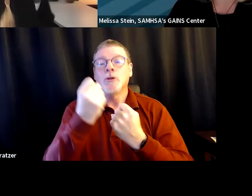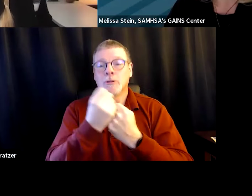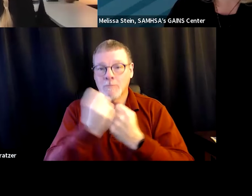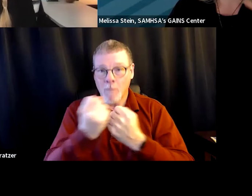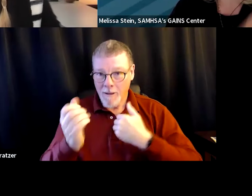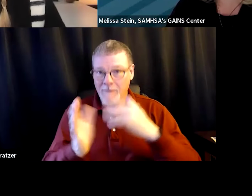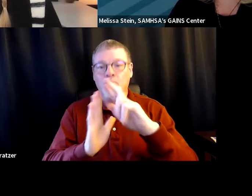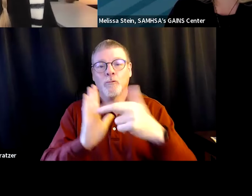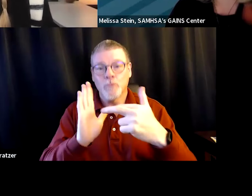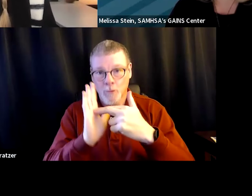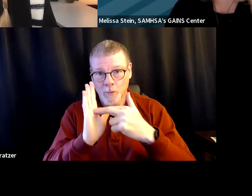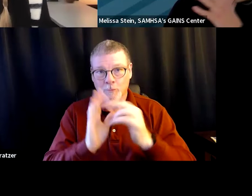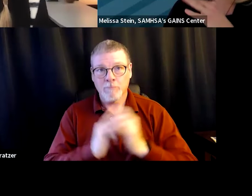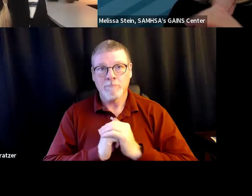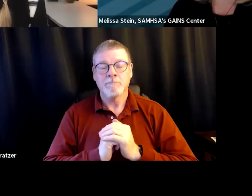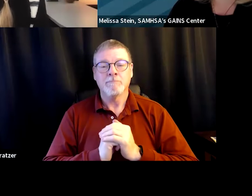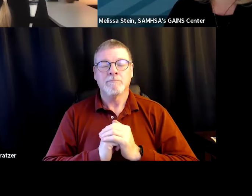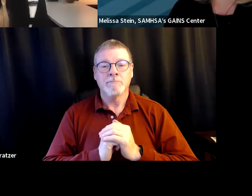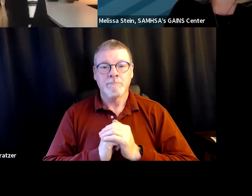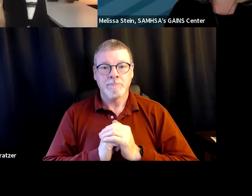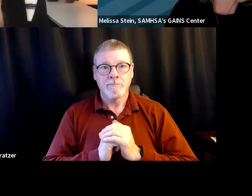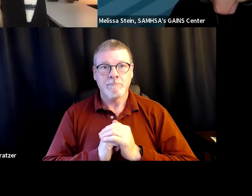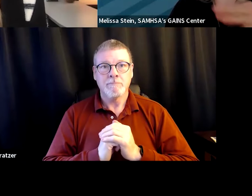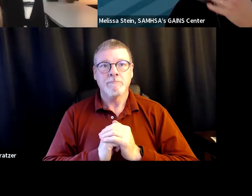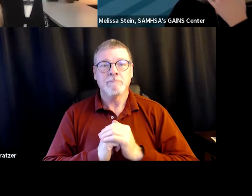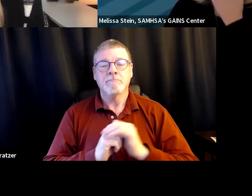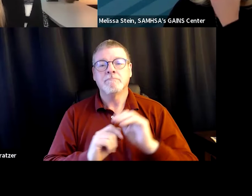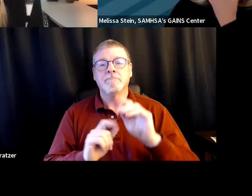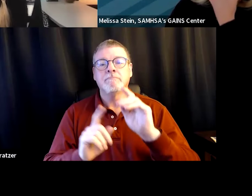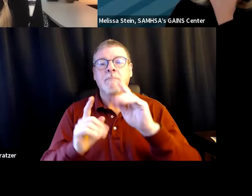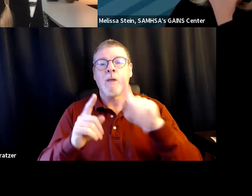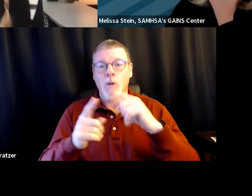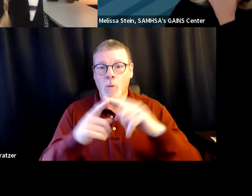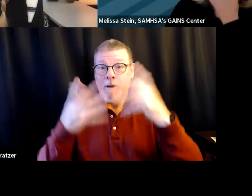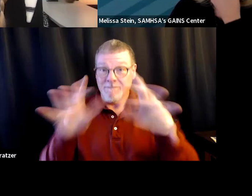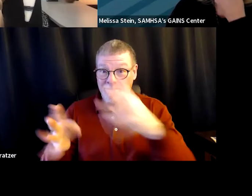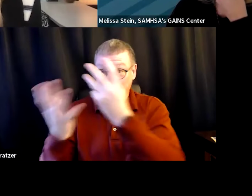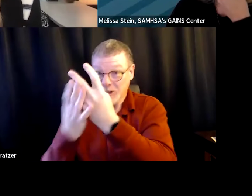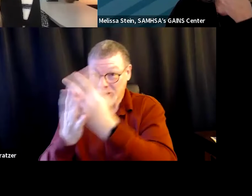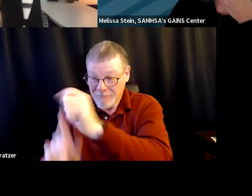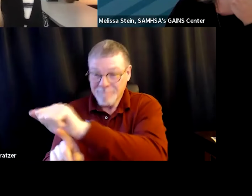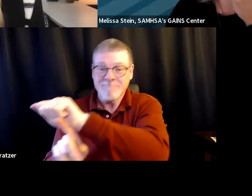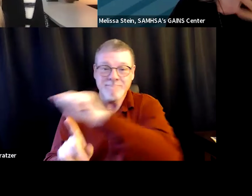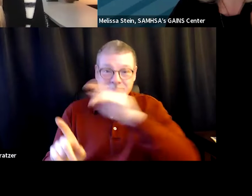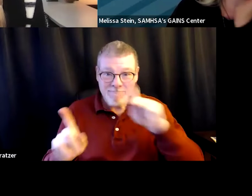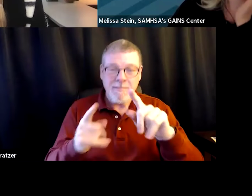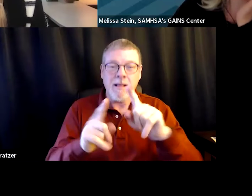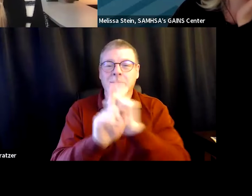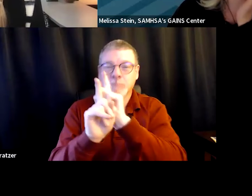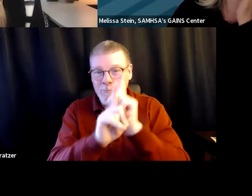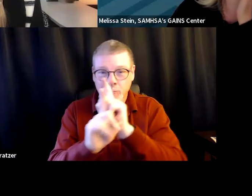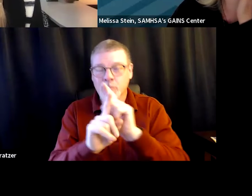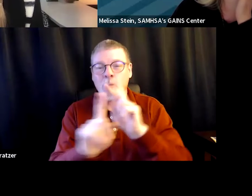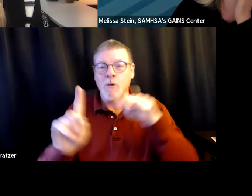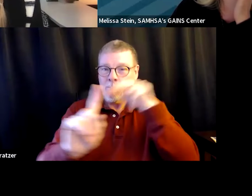is in that reentry, probation and parole phase, where folks are back in the community. And so there was a